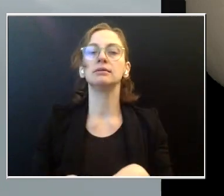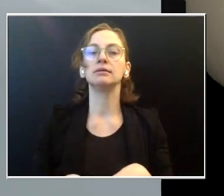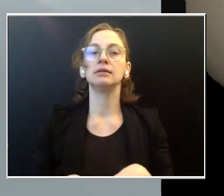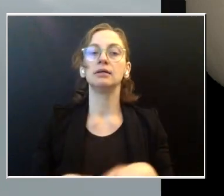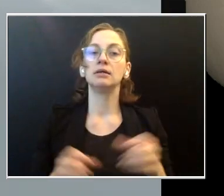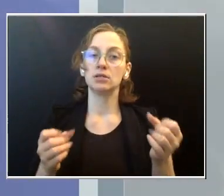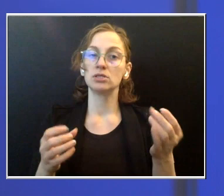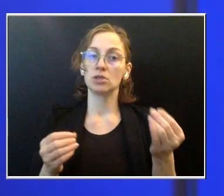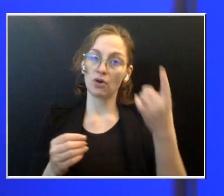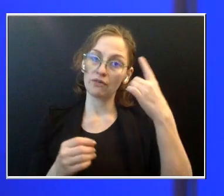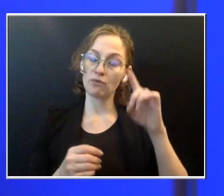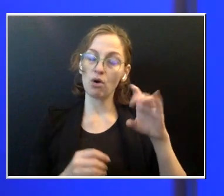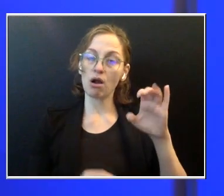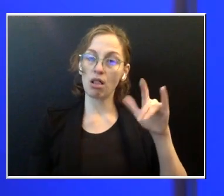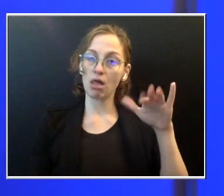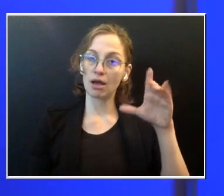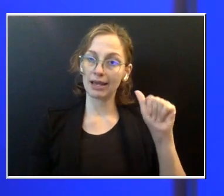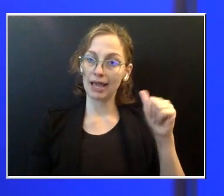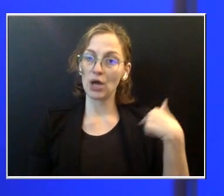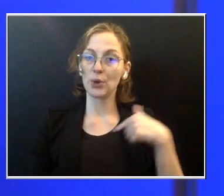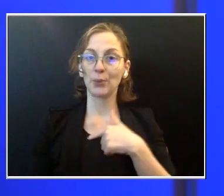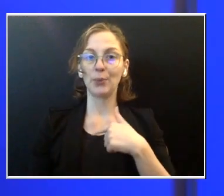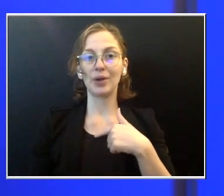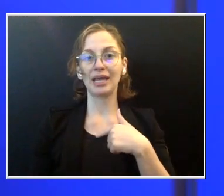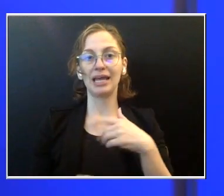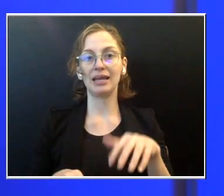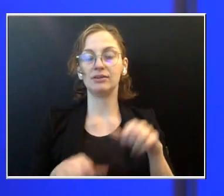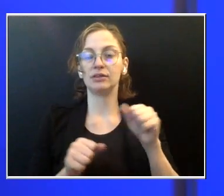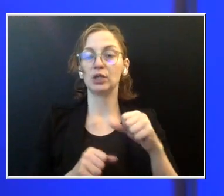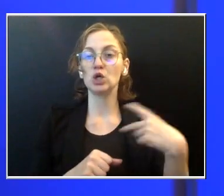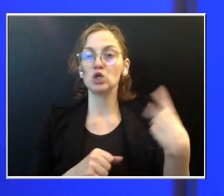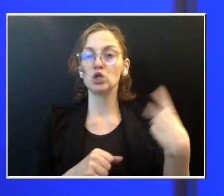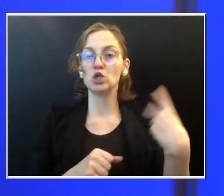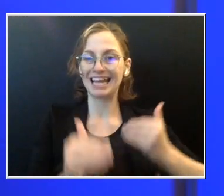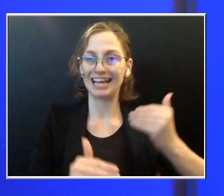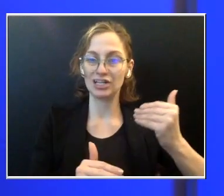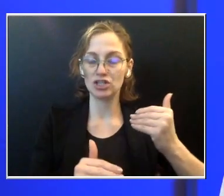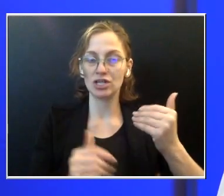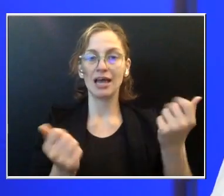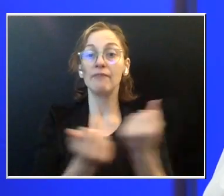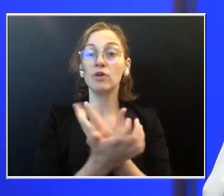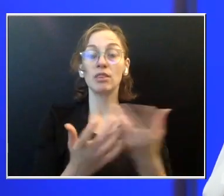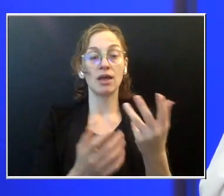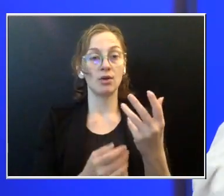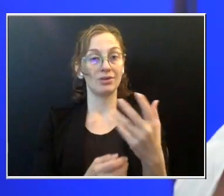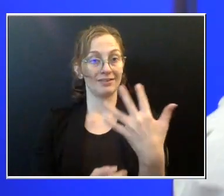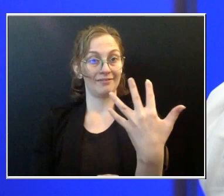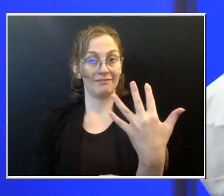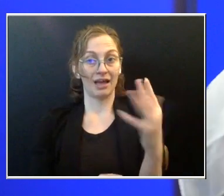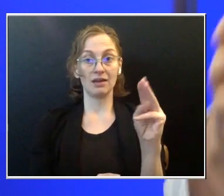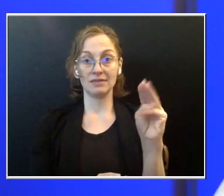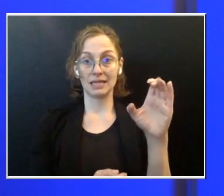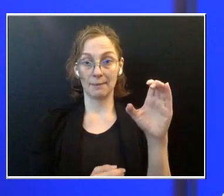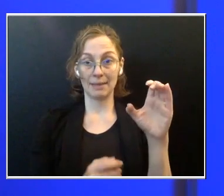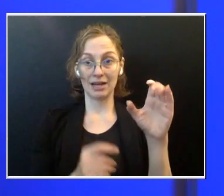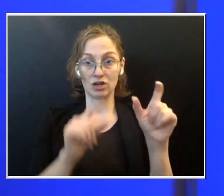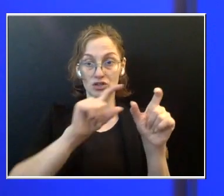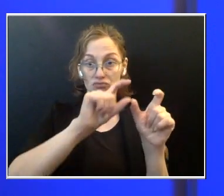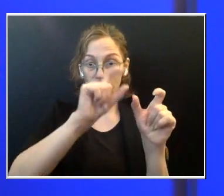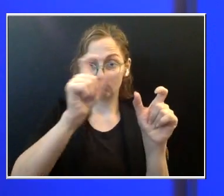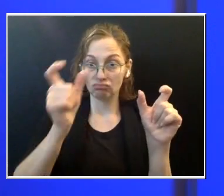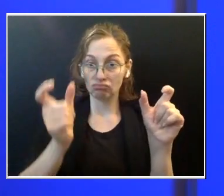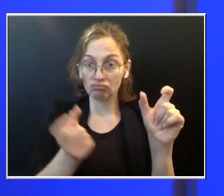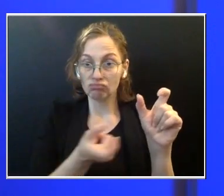and we treated everything that was within 5 centimeters of that green structure to high dose, and everything that was 10 centimeters, that was the larger